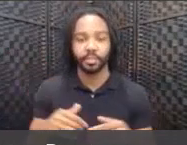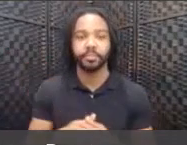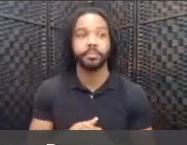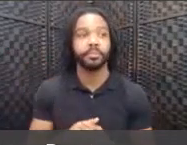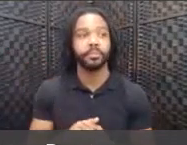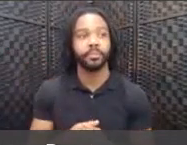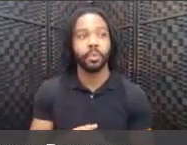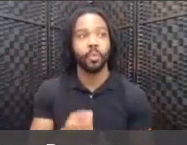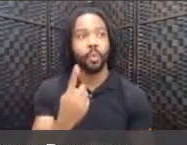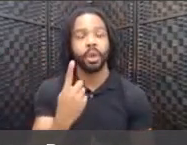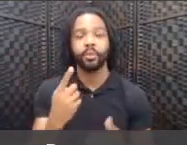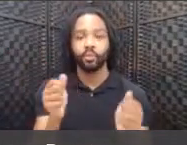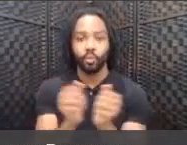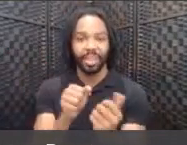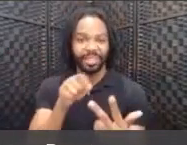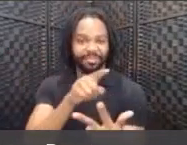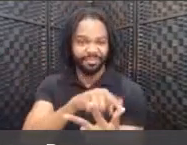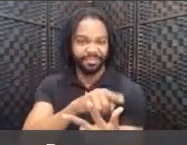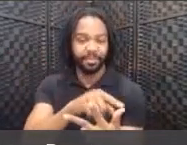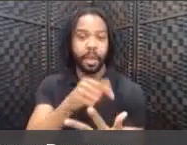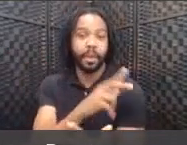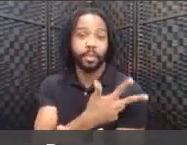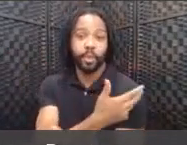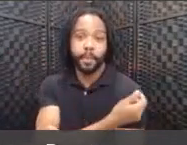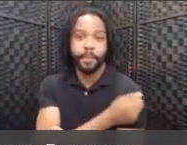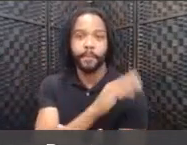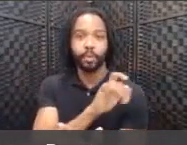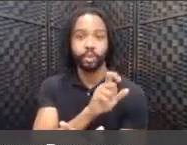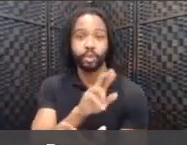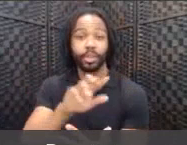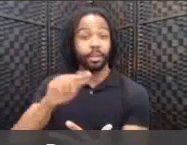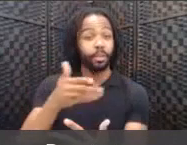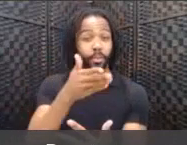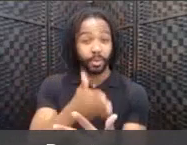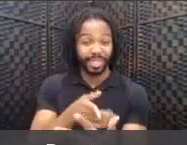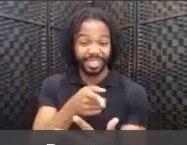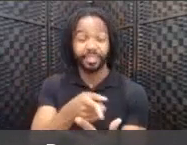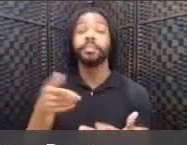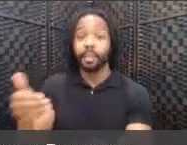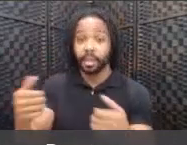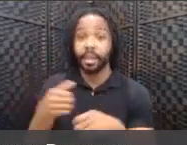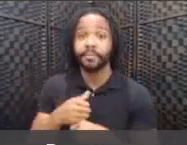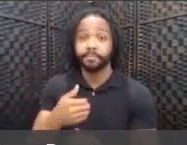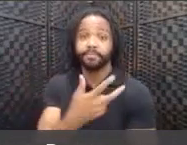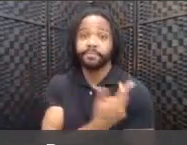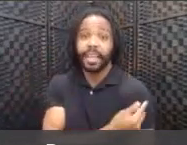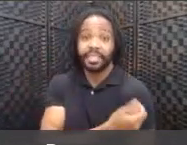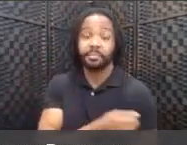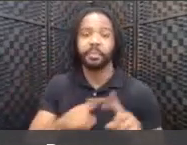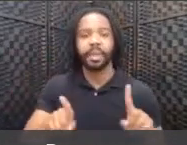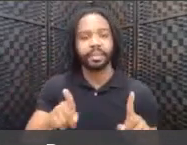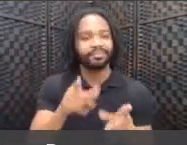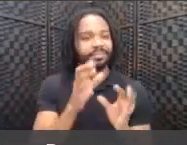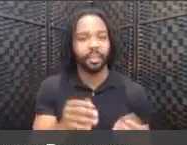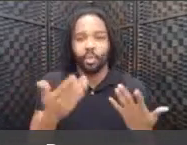1 with a booster, 1 it was too soon for a booster, and the third person had been vaccinated but had chosen not to get a booster.